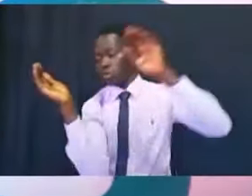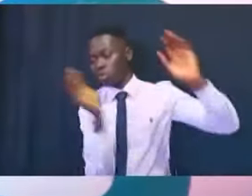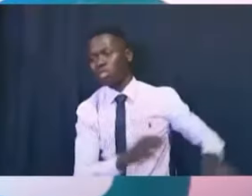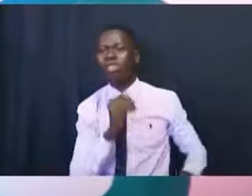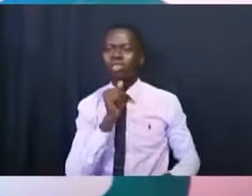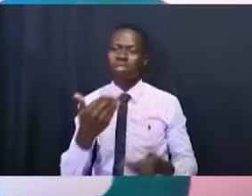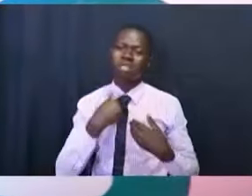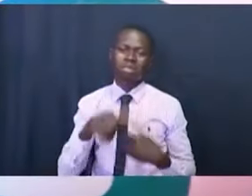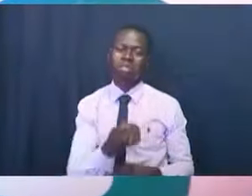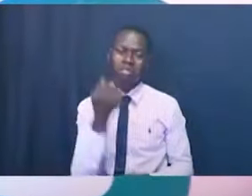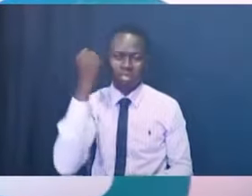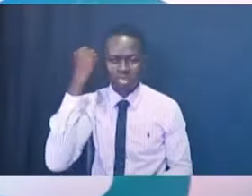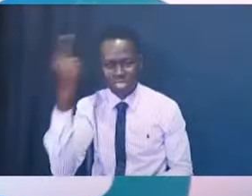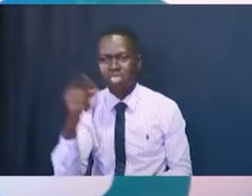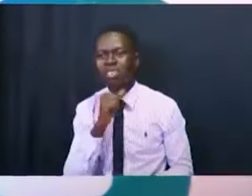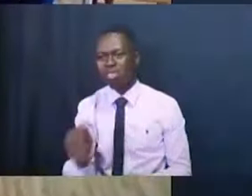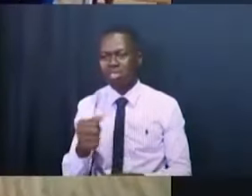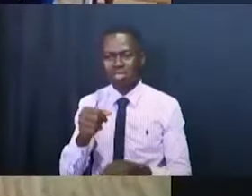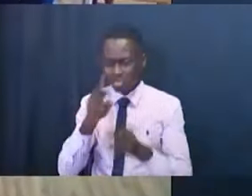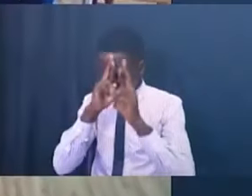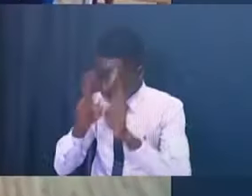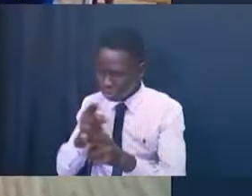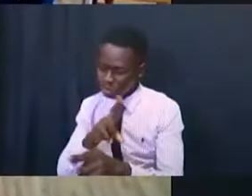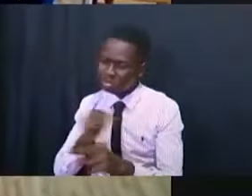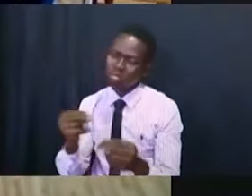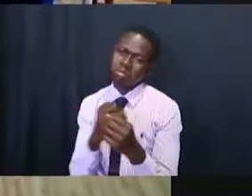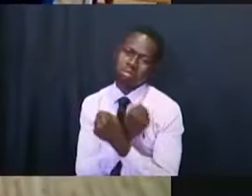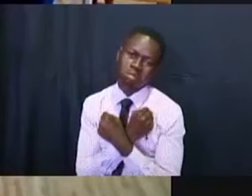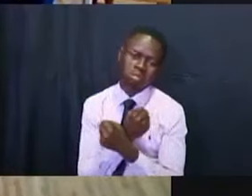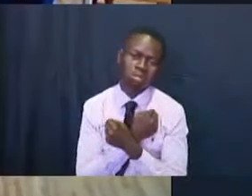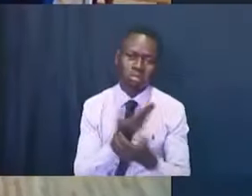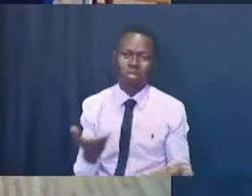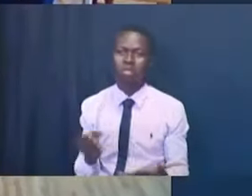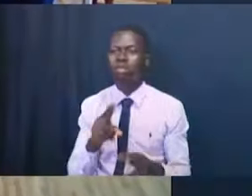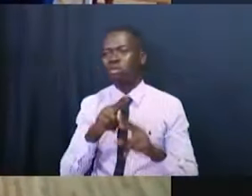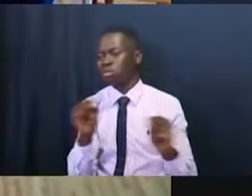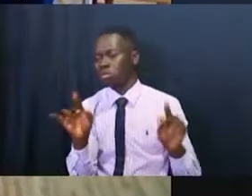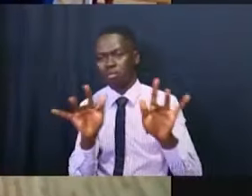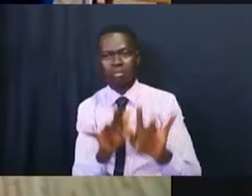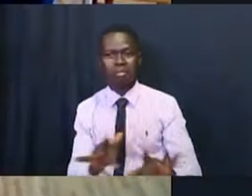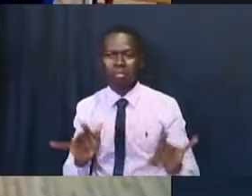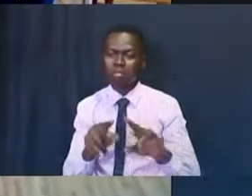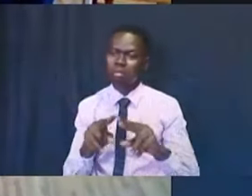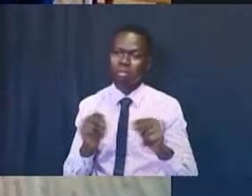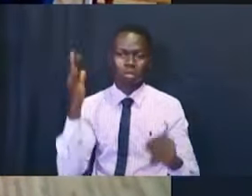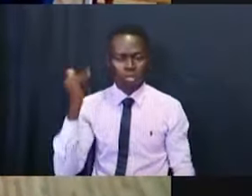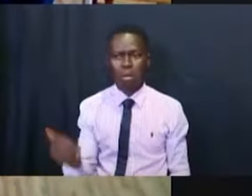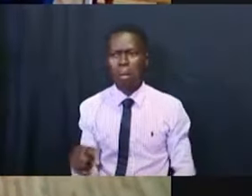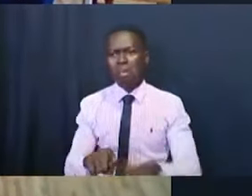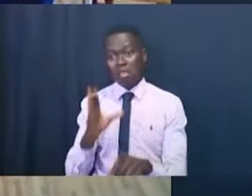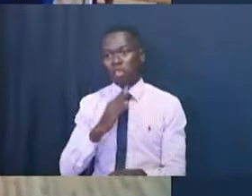no understanding, no fidelity, no love, no mercy. Although they know